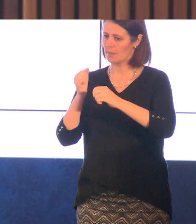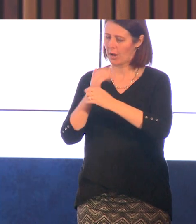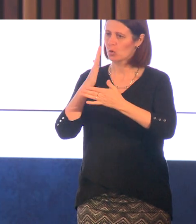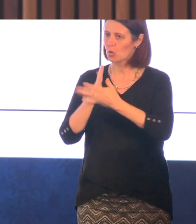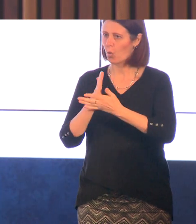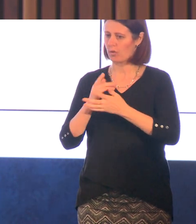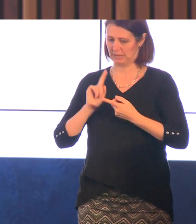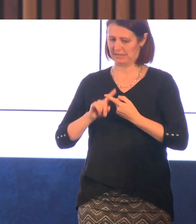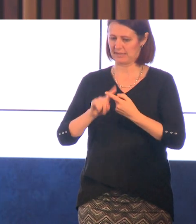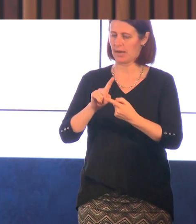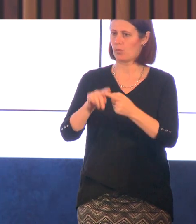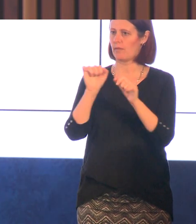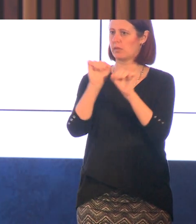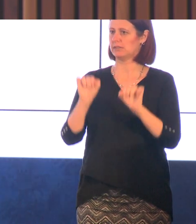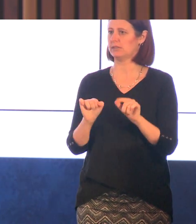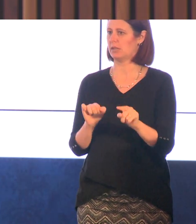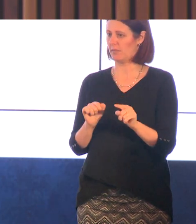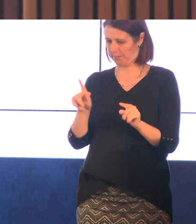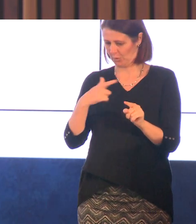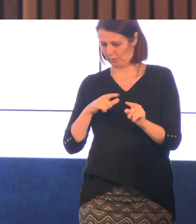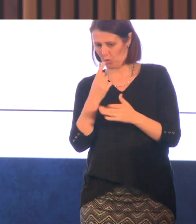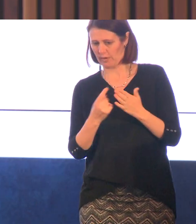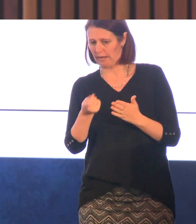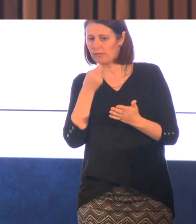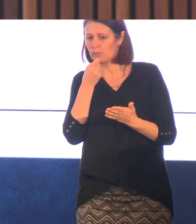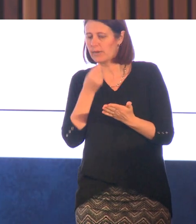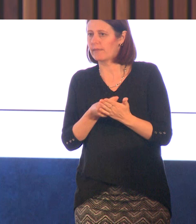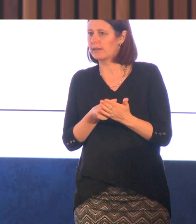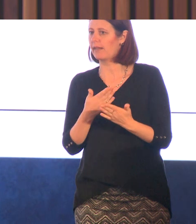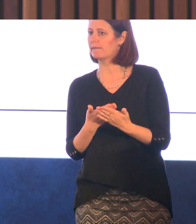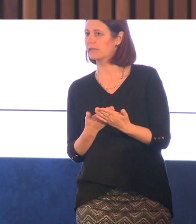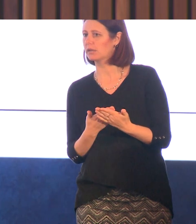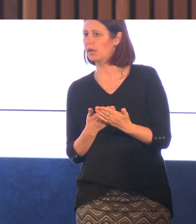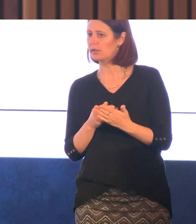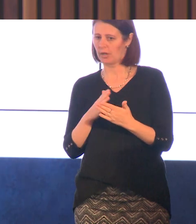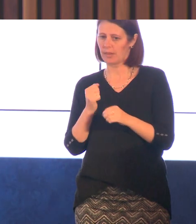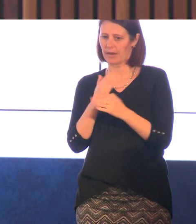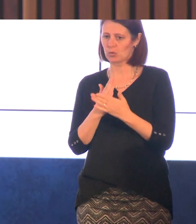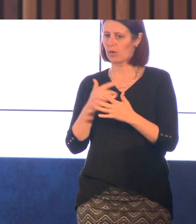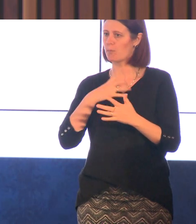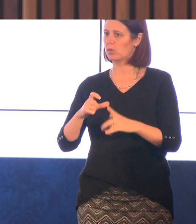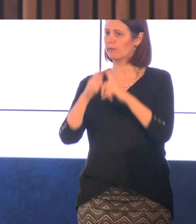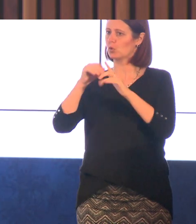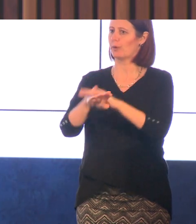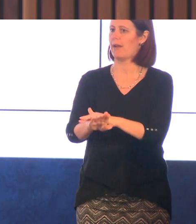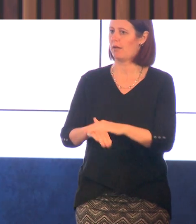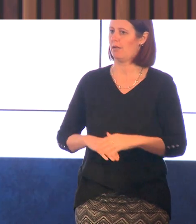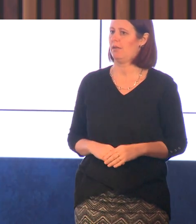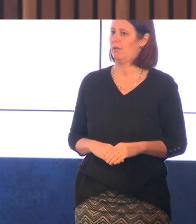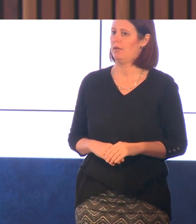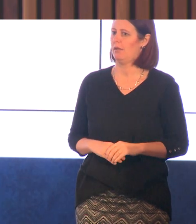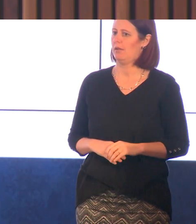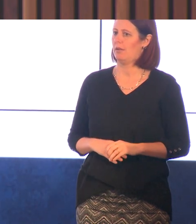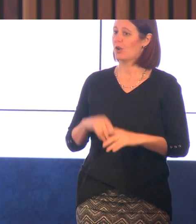ensure the sustainability of the little bit of funding that they had. So the consequence of this is that